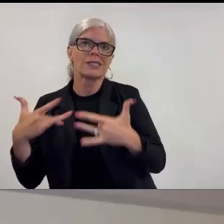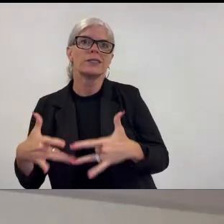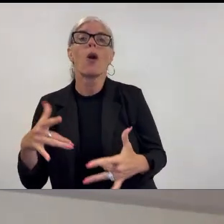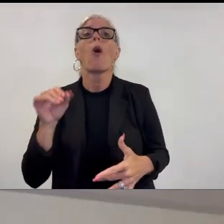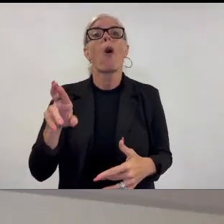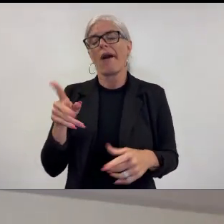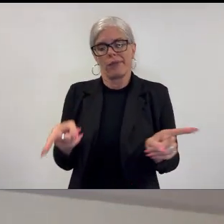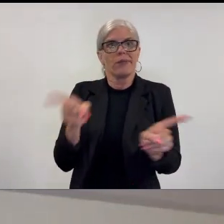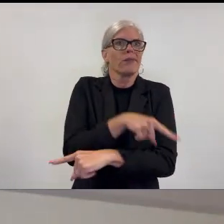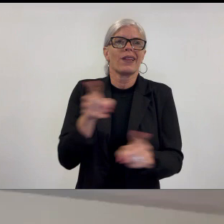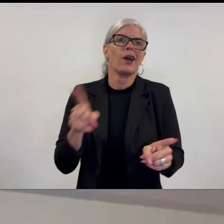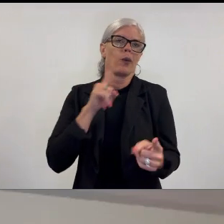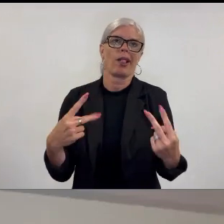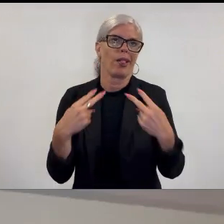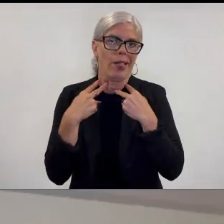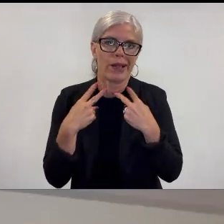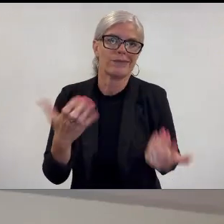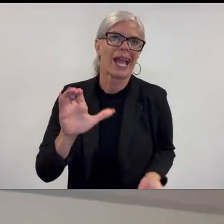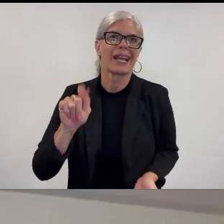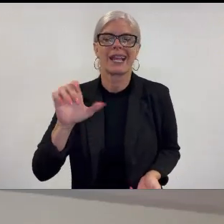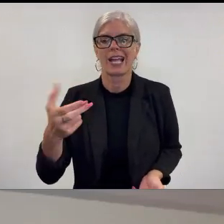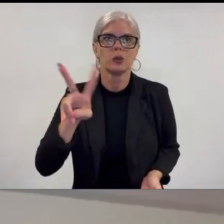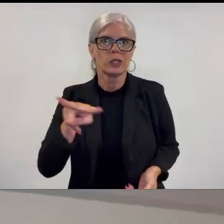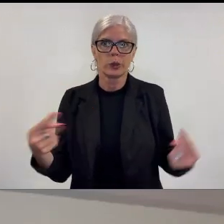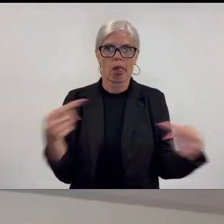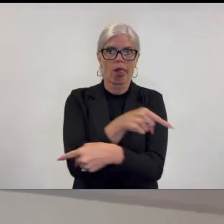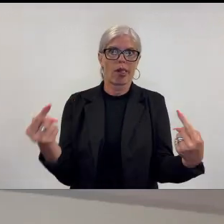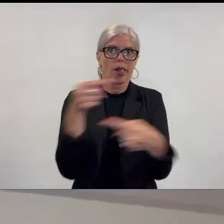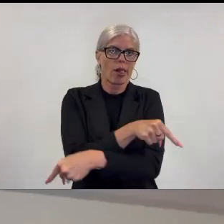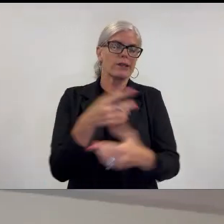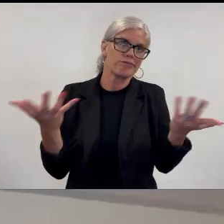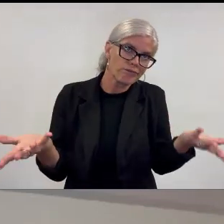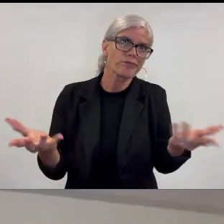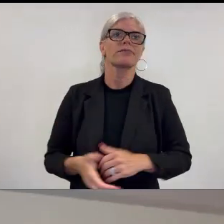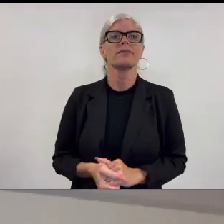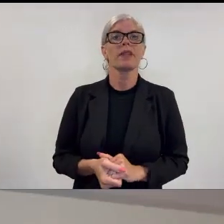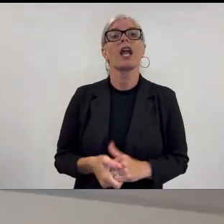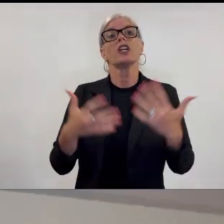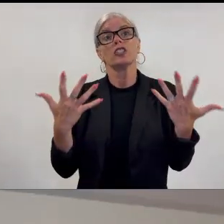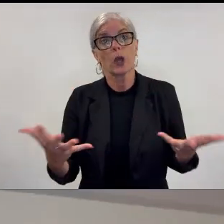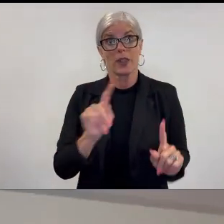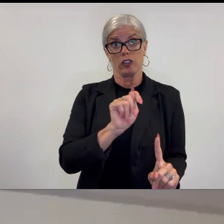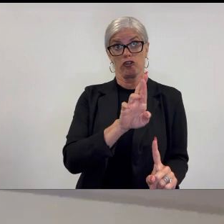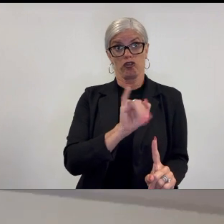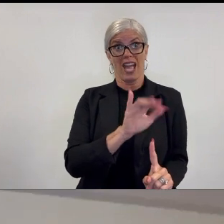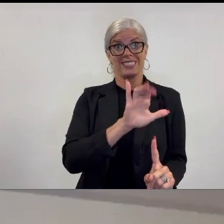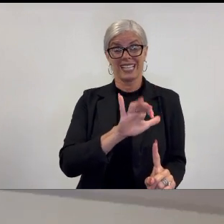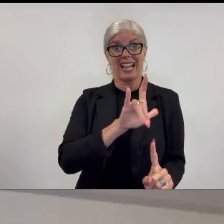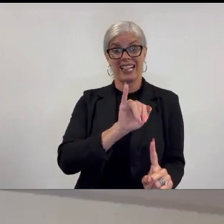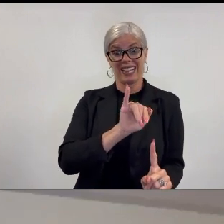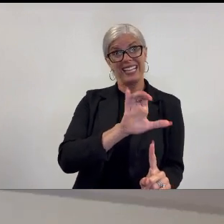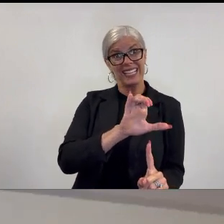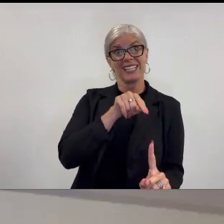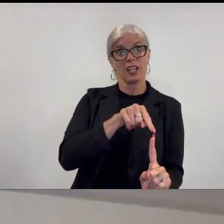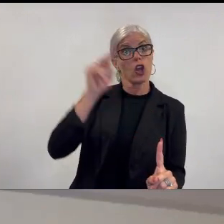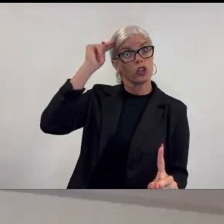depression treatment, like amitriptyline, nortriptyline, and so forth. They have been shown to